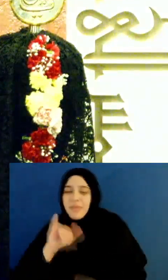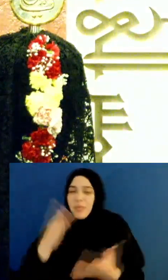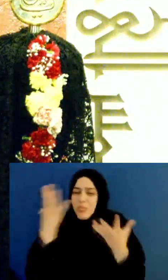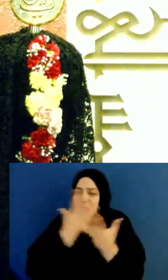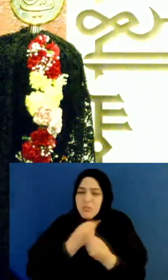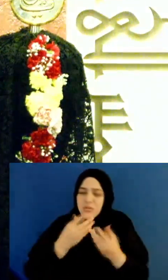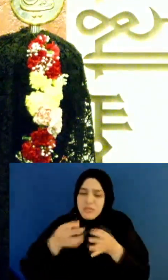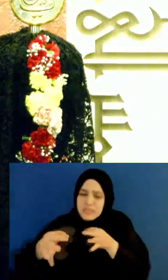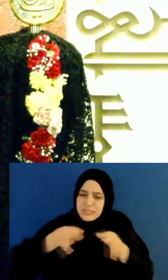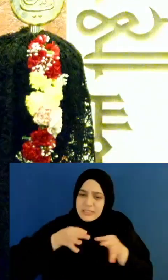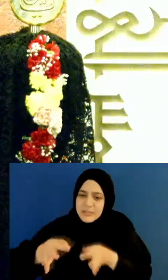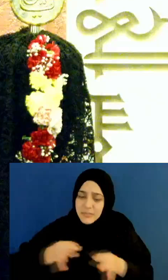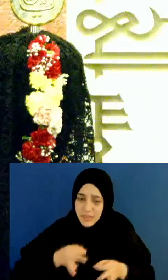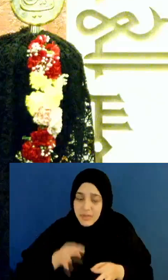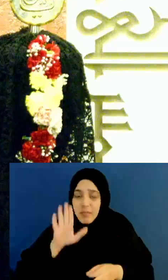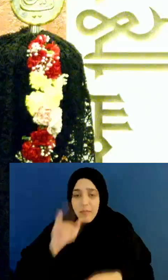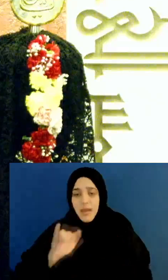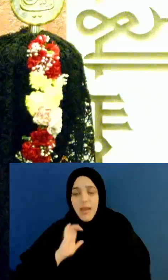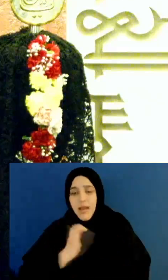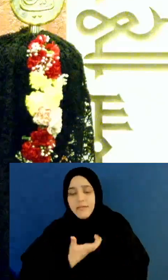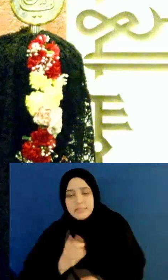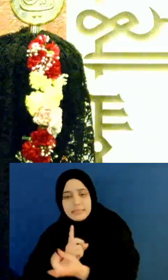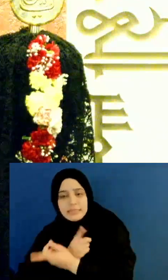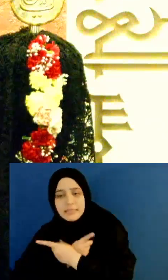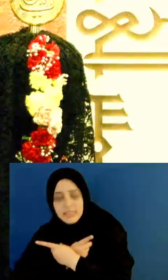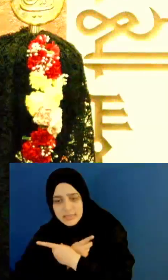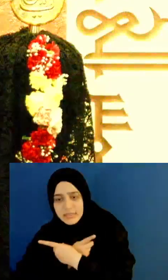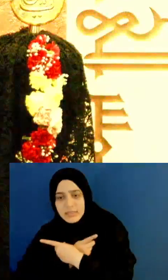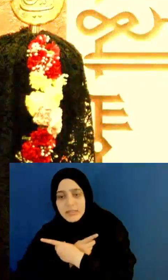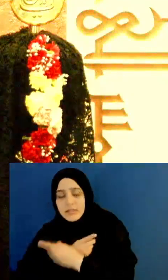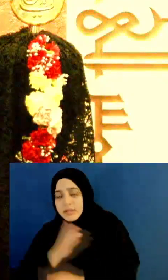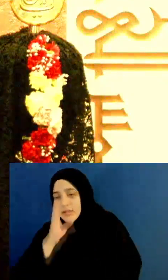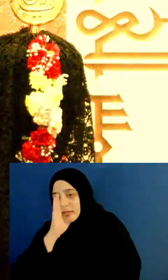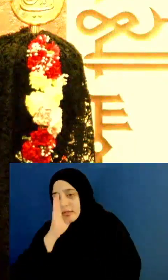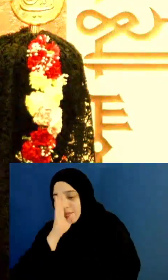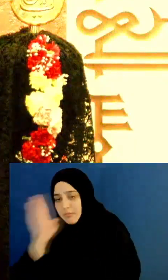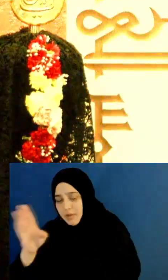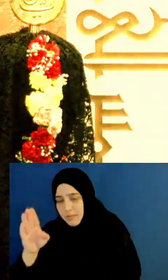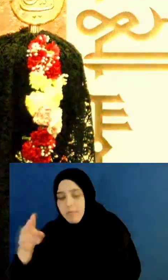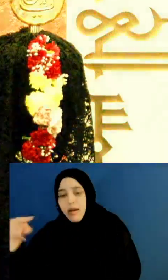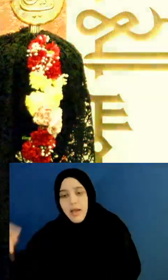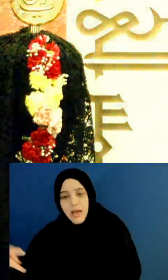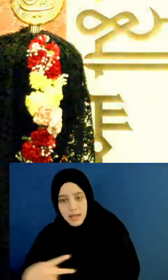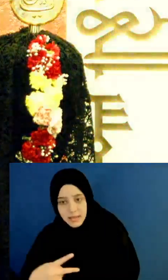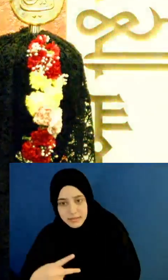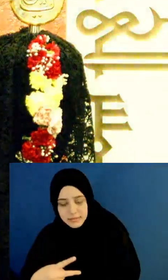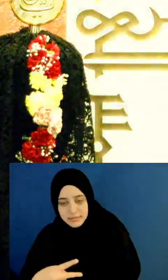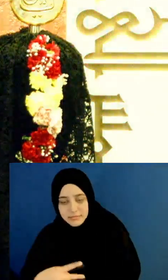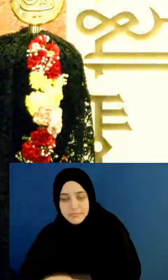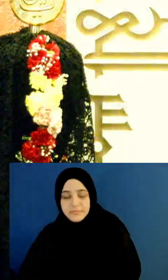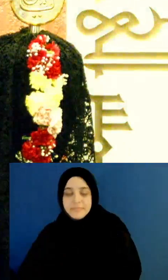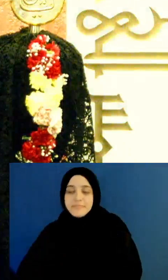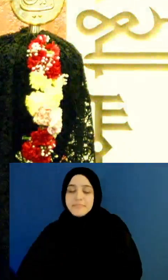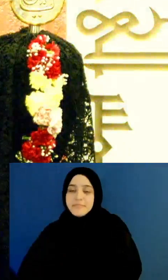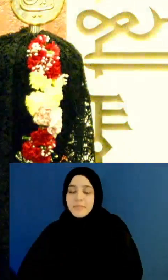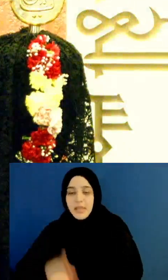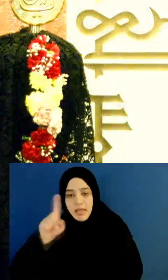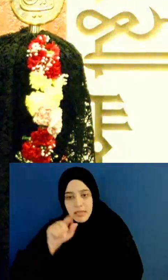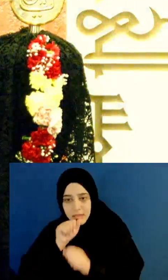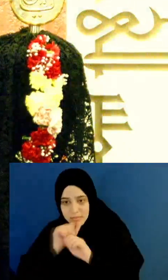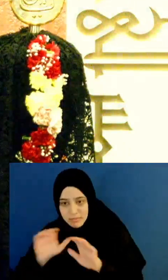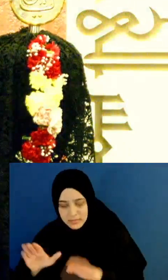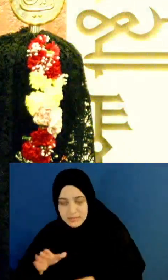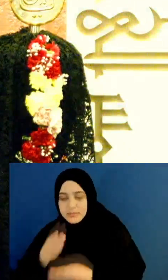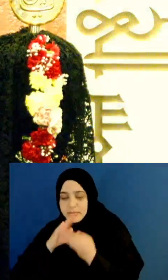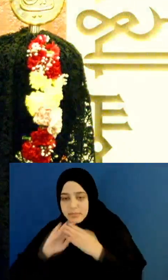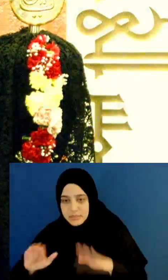by our beloved master, Imam Amirul Mu'mineen, salawatullahi wa salamuhu alayhi. Allahumma salli ala Muhammad